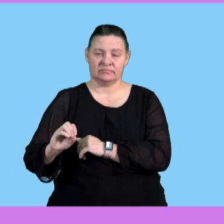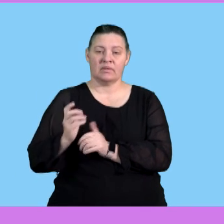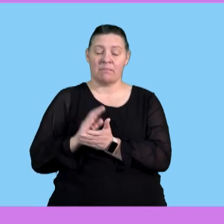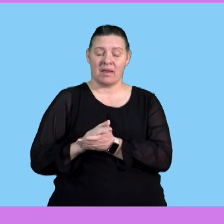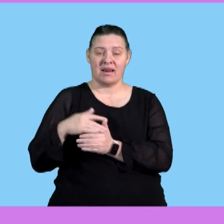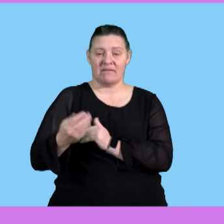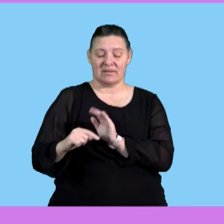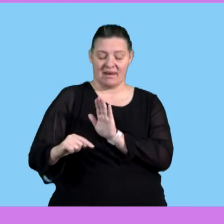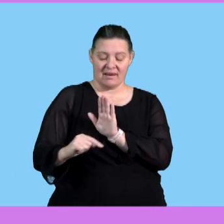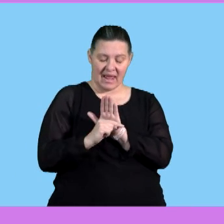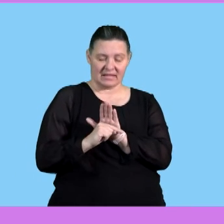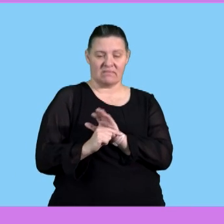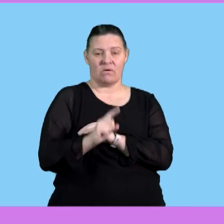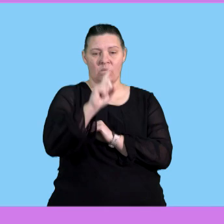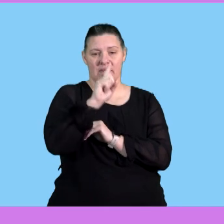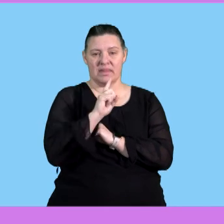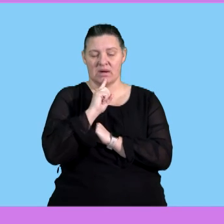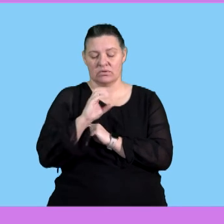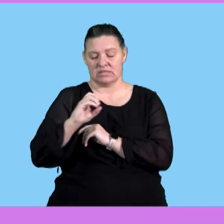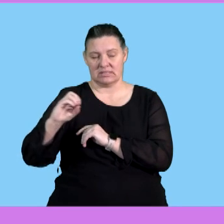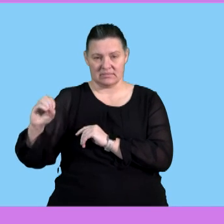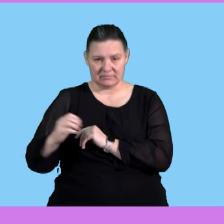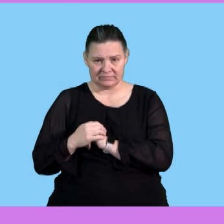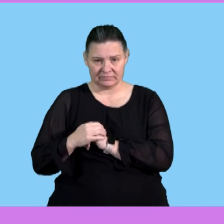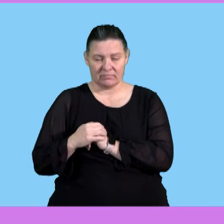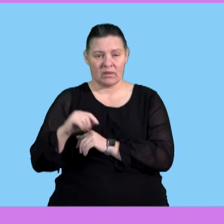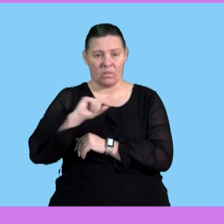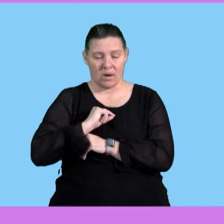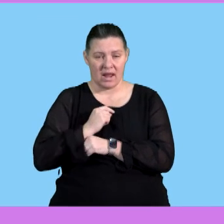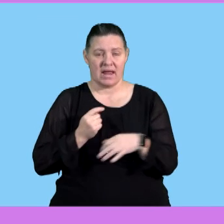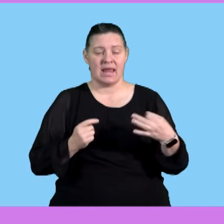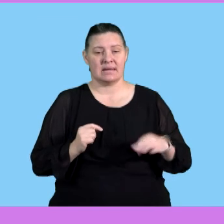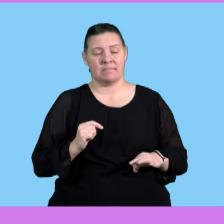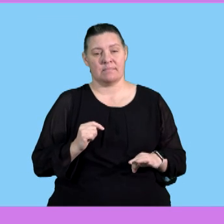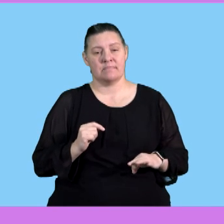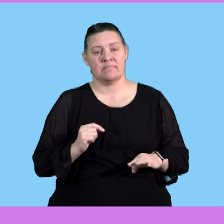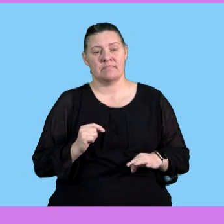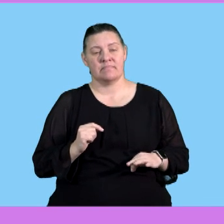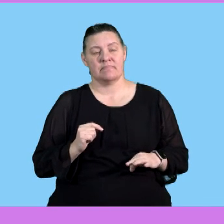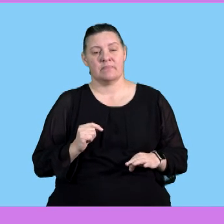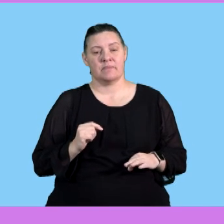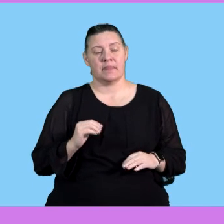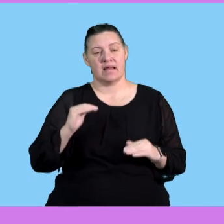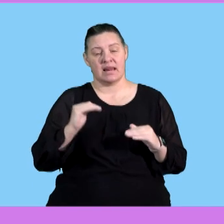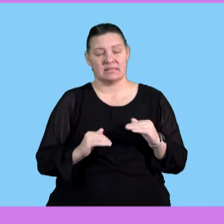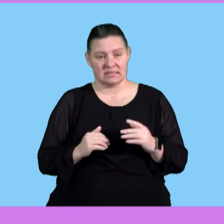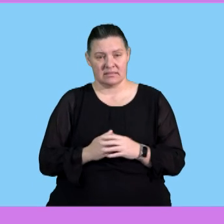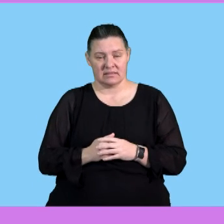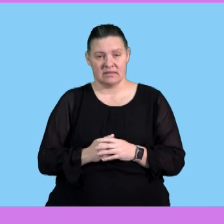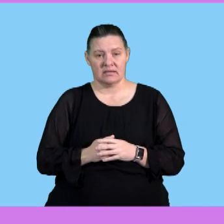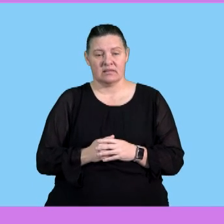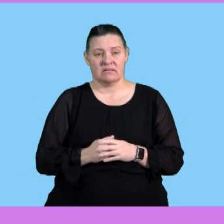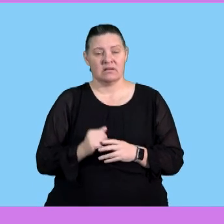3,750, and that will give you a negative answer because the income is